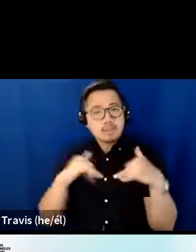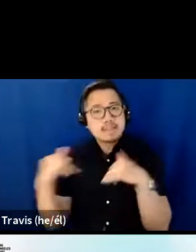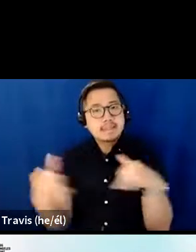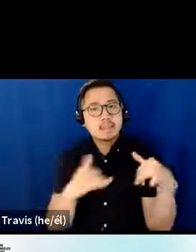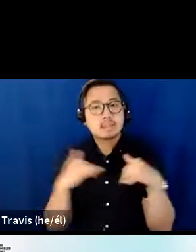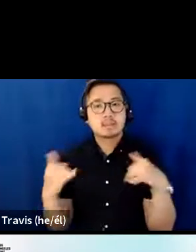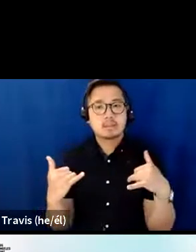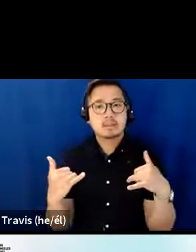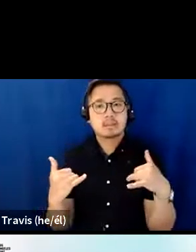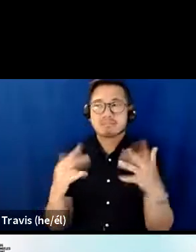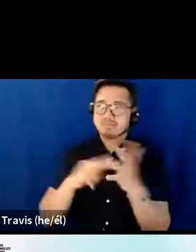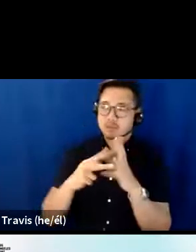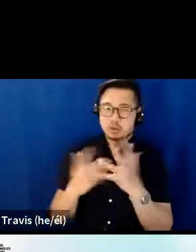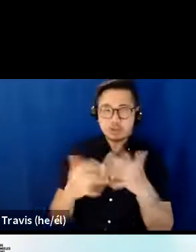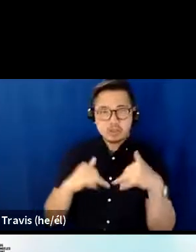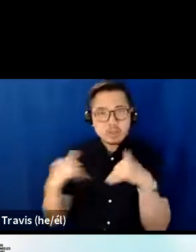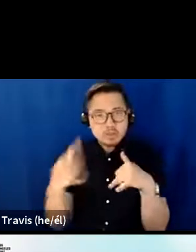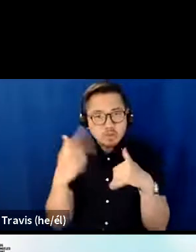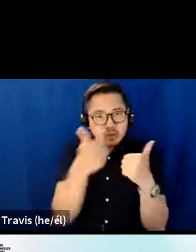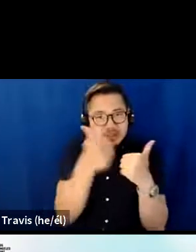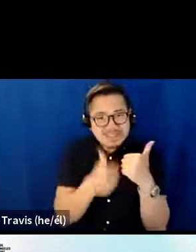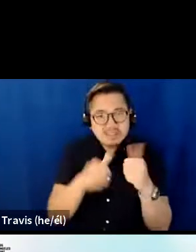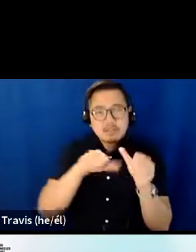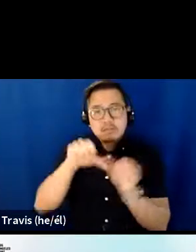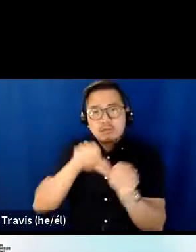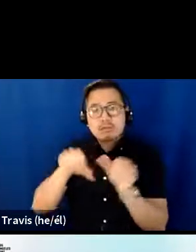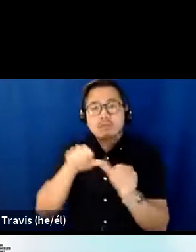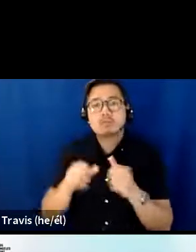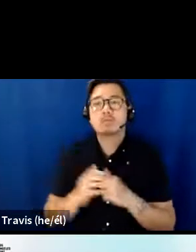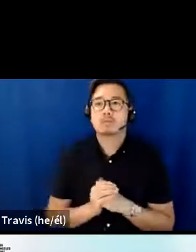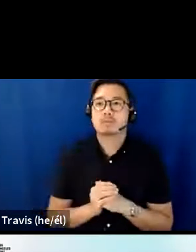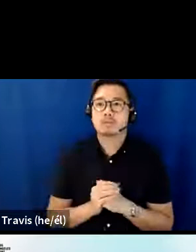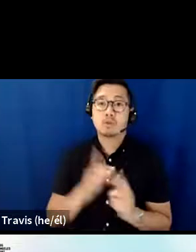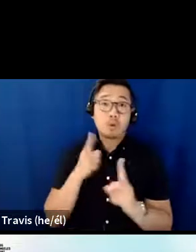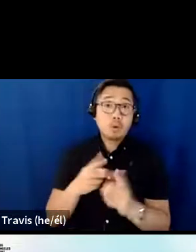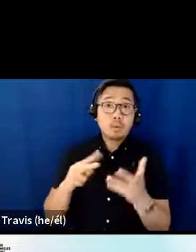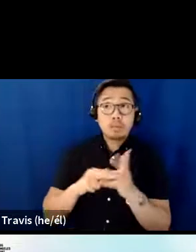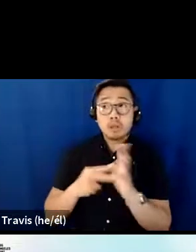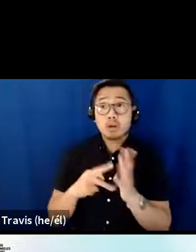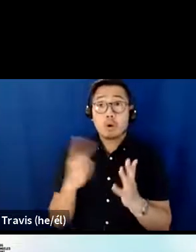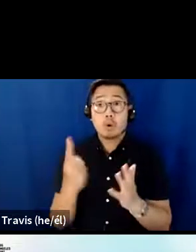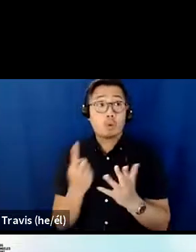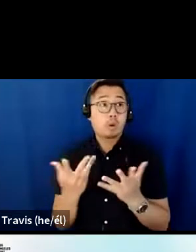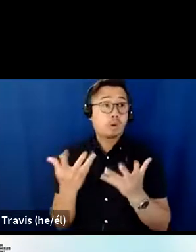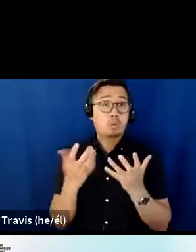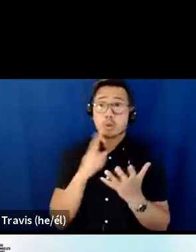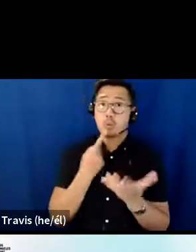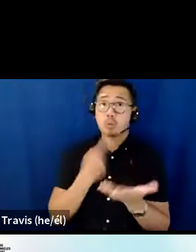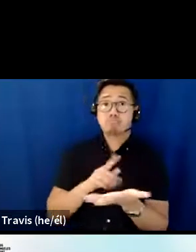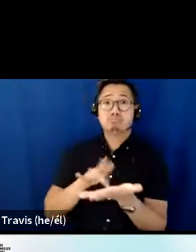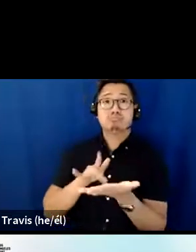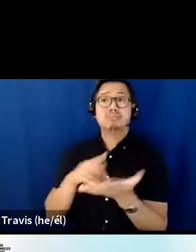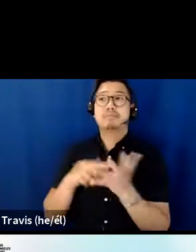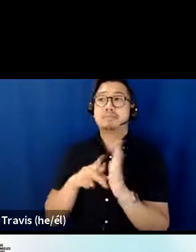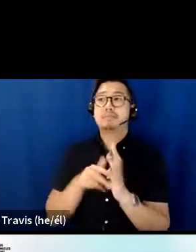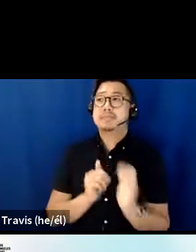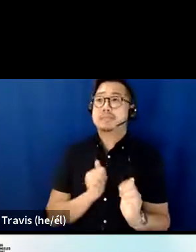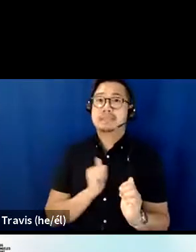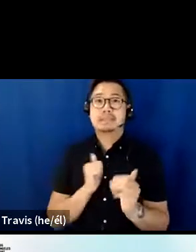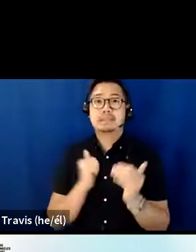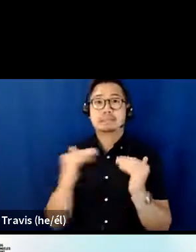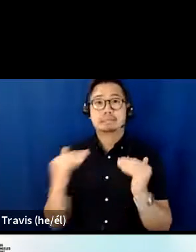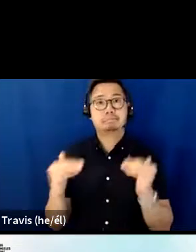same things for each other, and not in it for just single advancement.